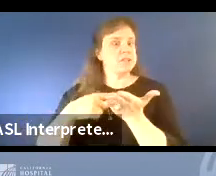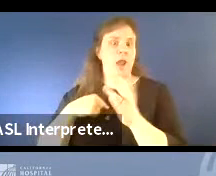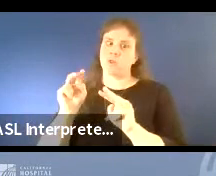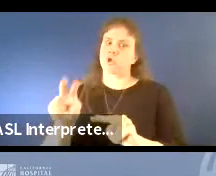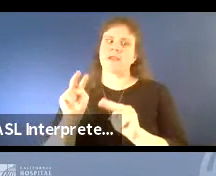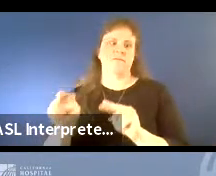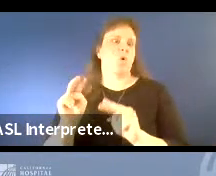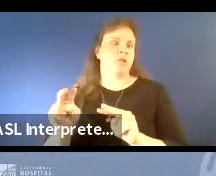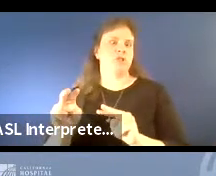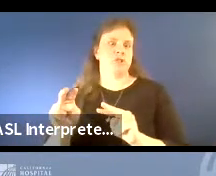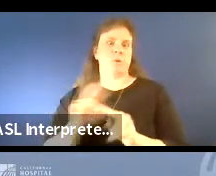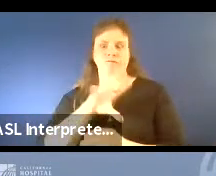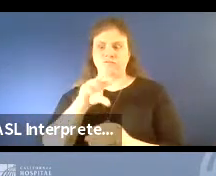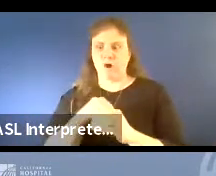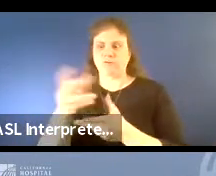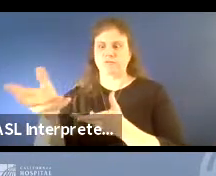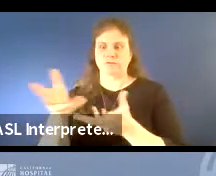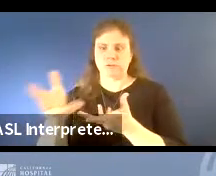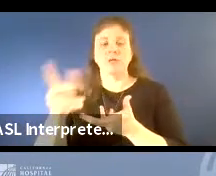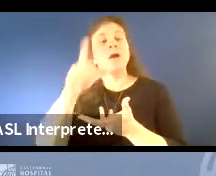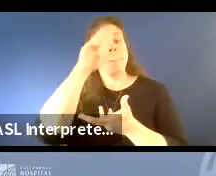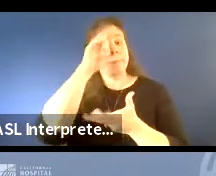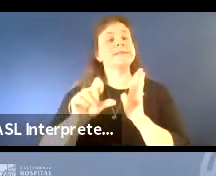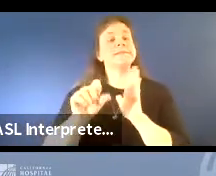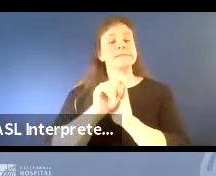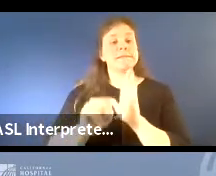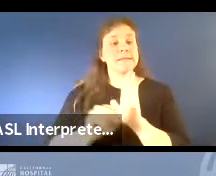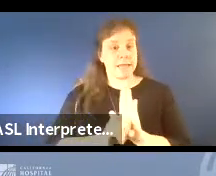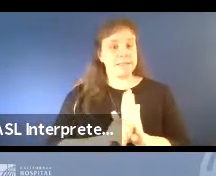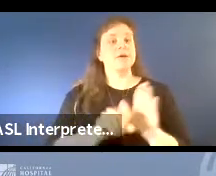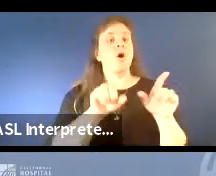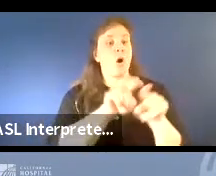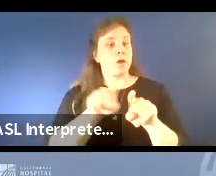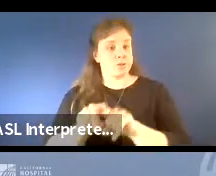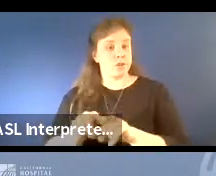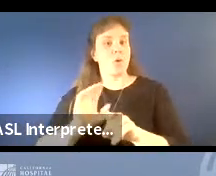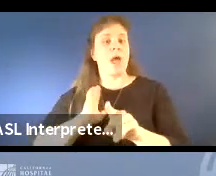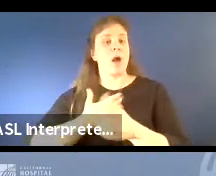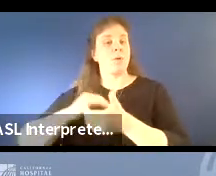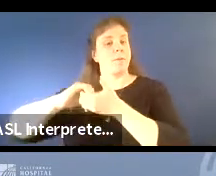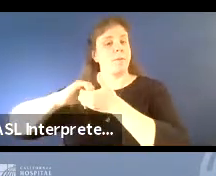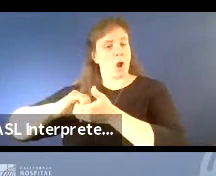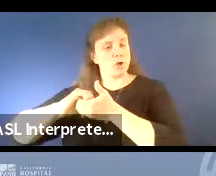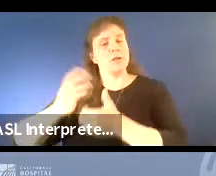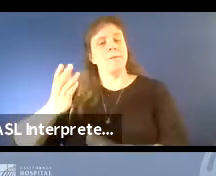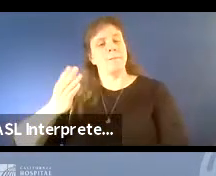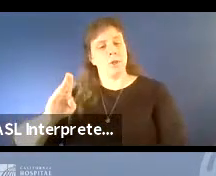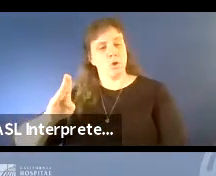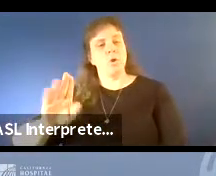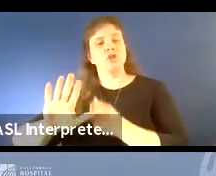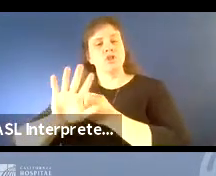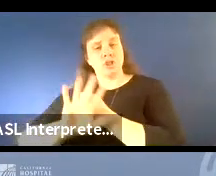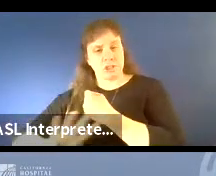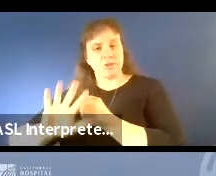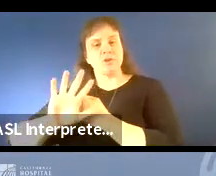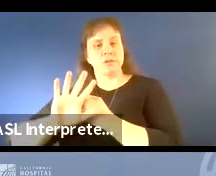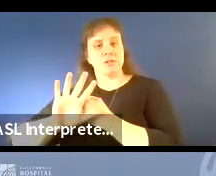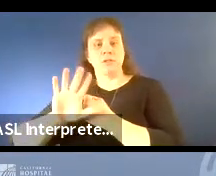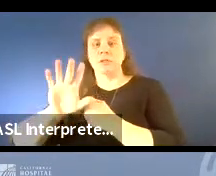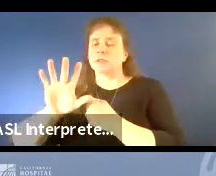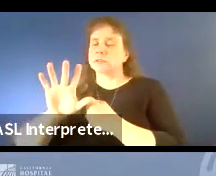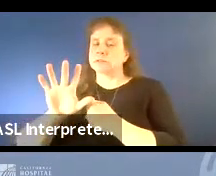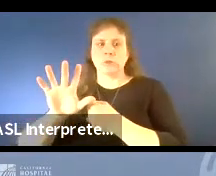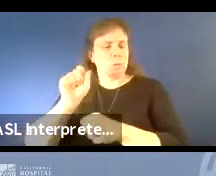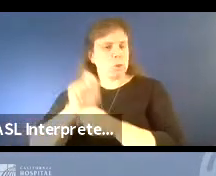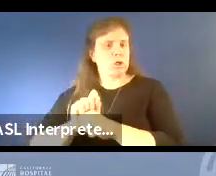to, because the state, as well as our partners at Blue Shield, have been really working very,